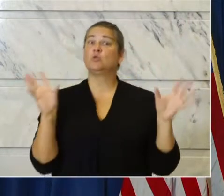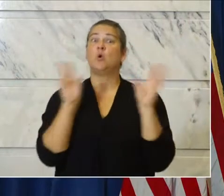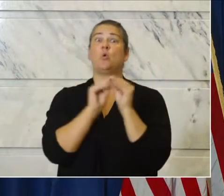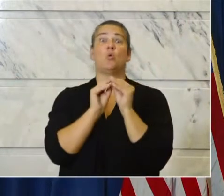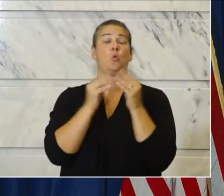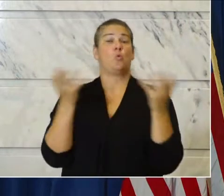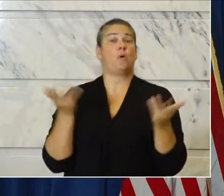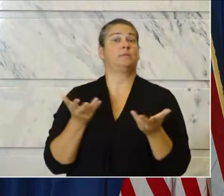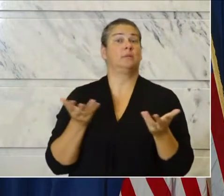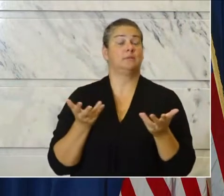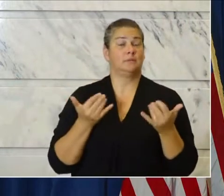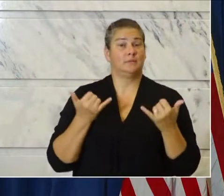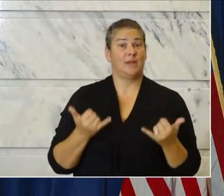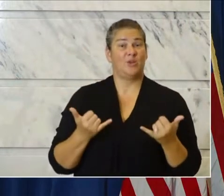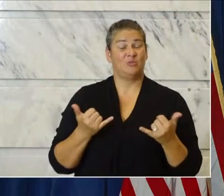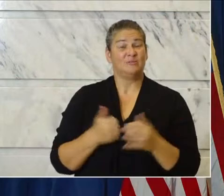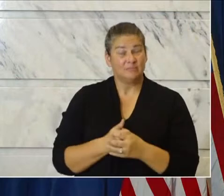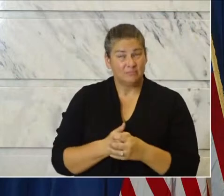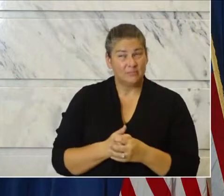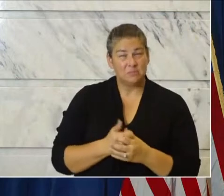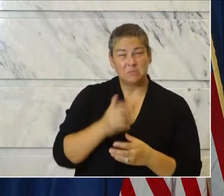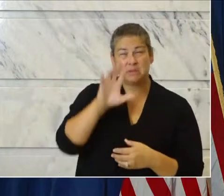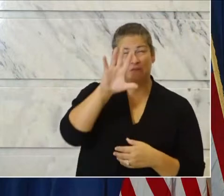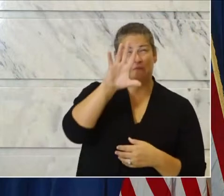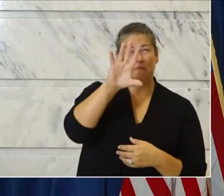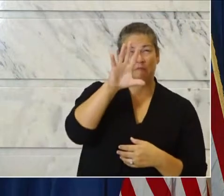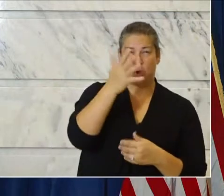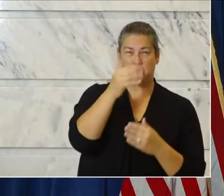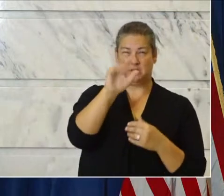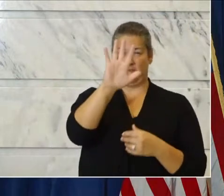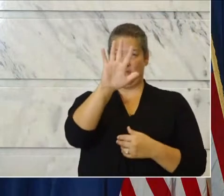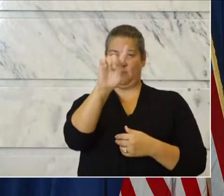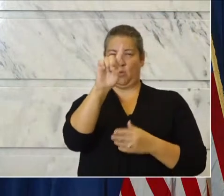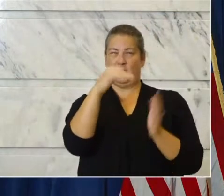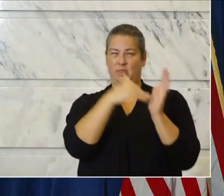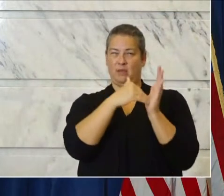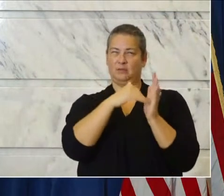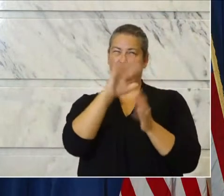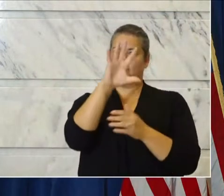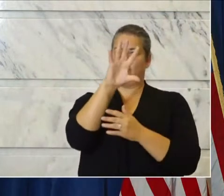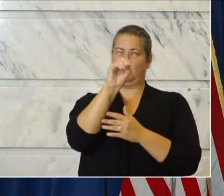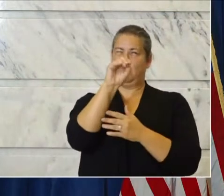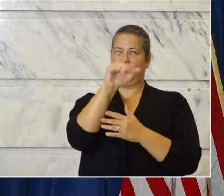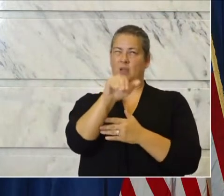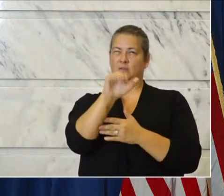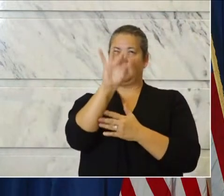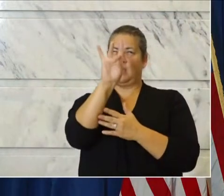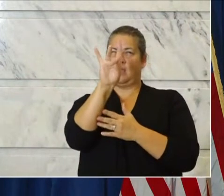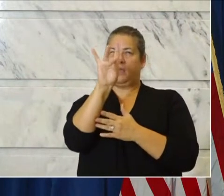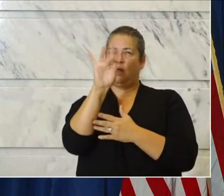cases not just above 50,000, almost to 51,000 at